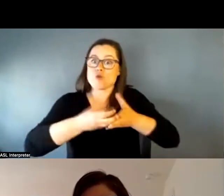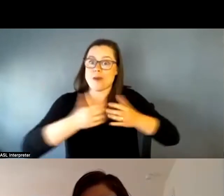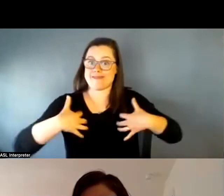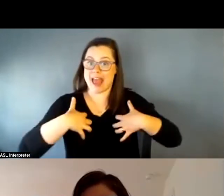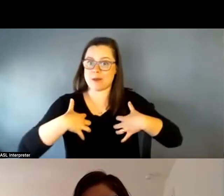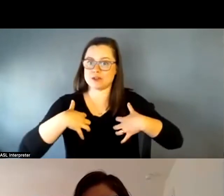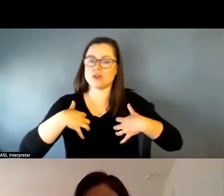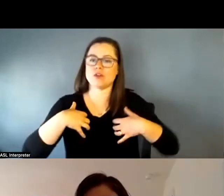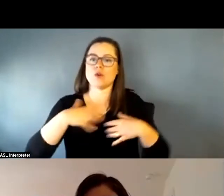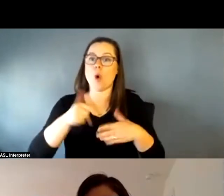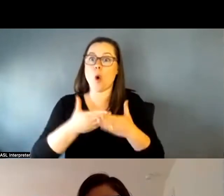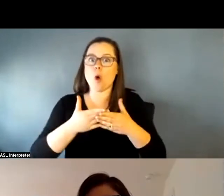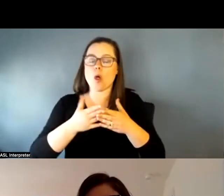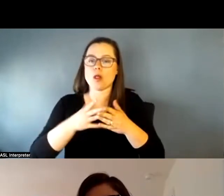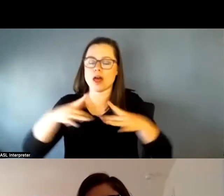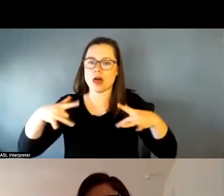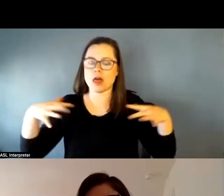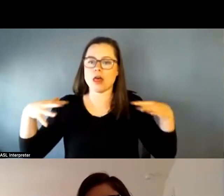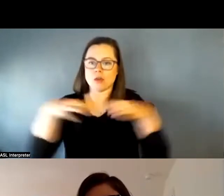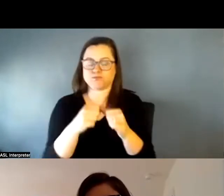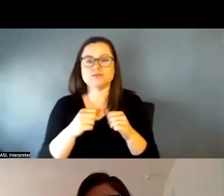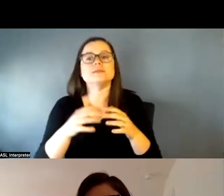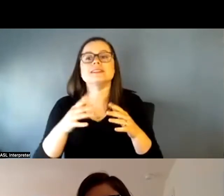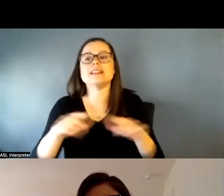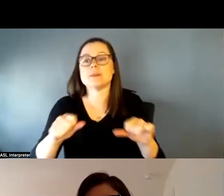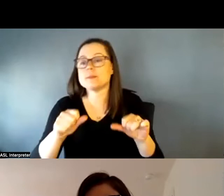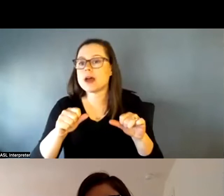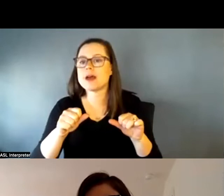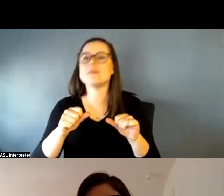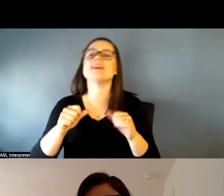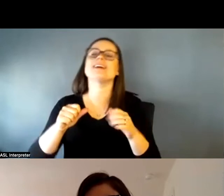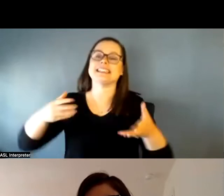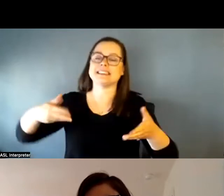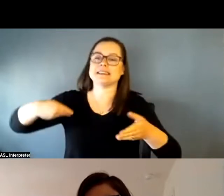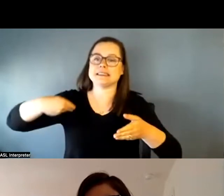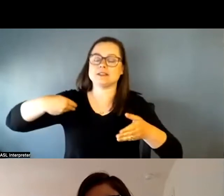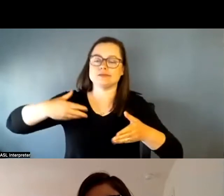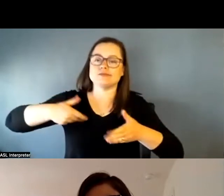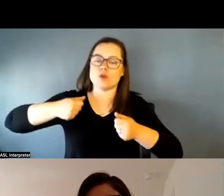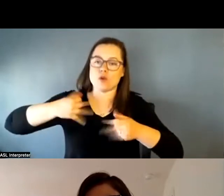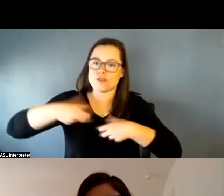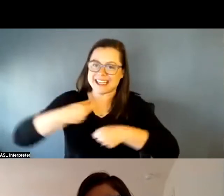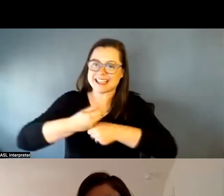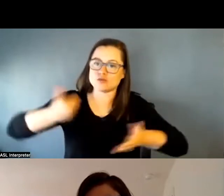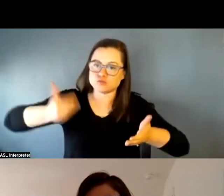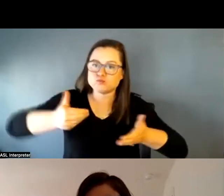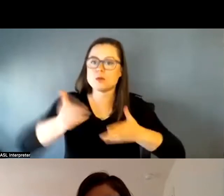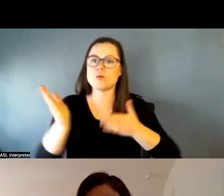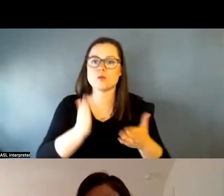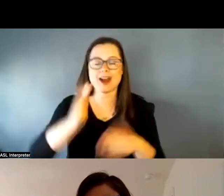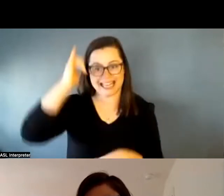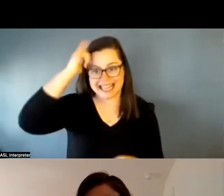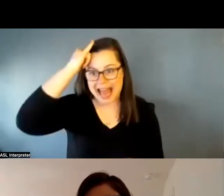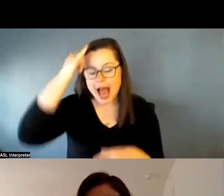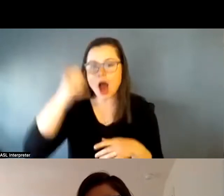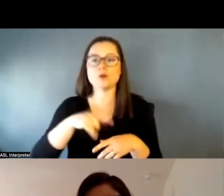gradually brought them, but within a few years they had cattle and horses and pigs and chickens